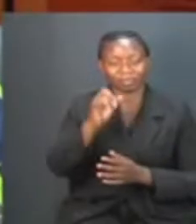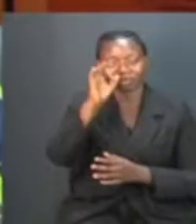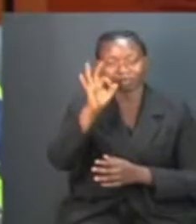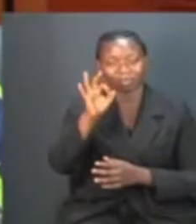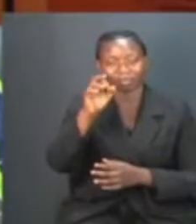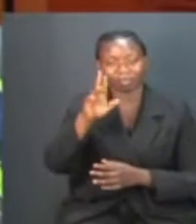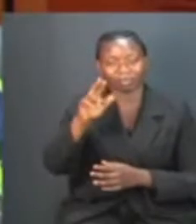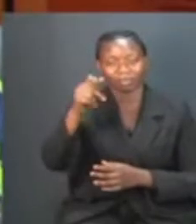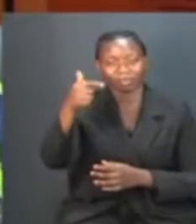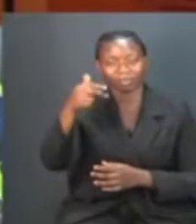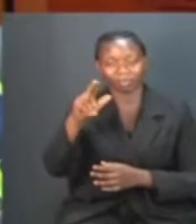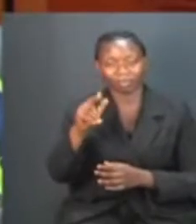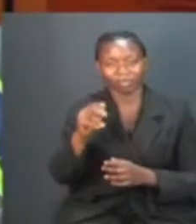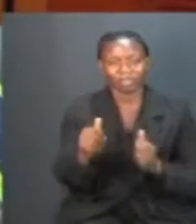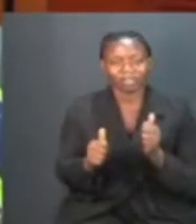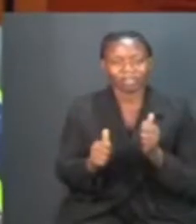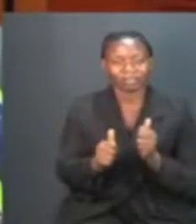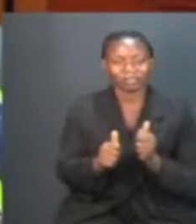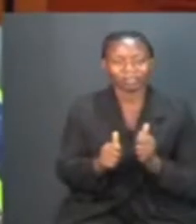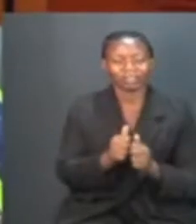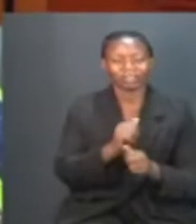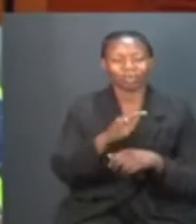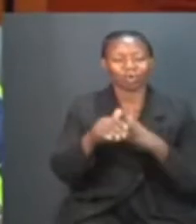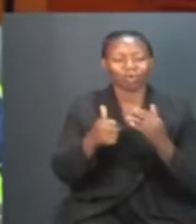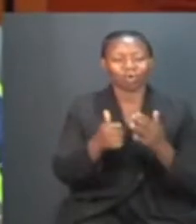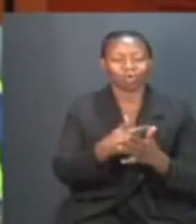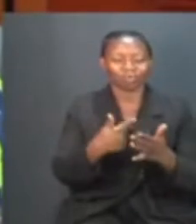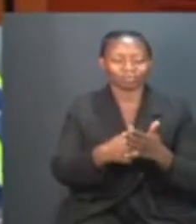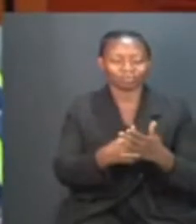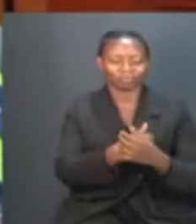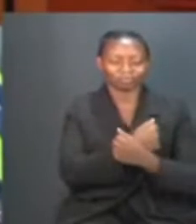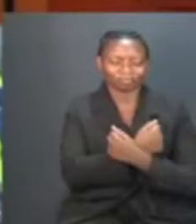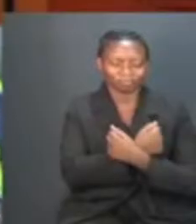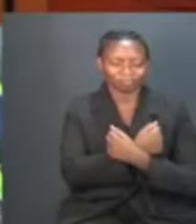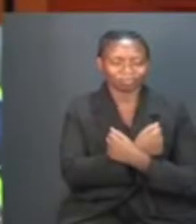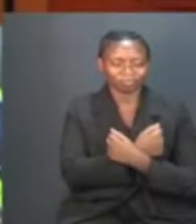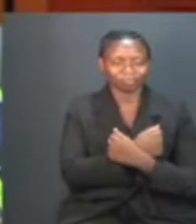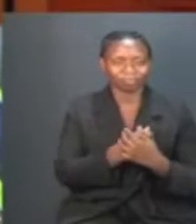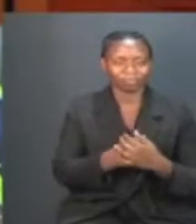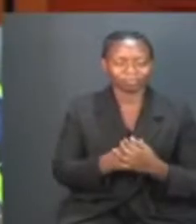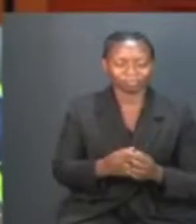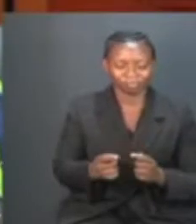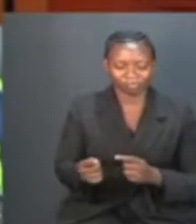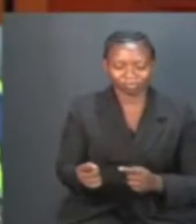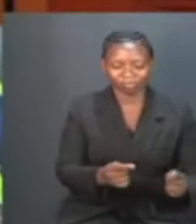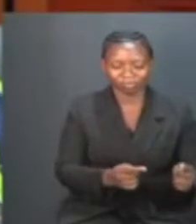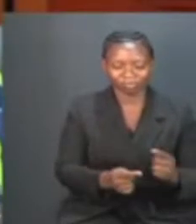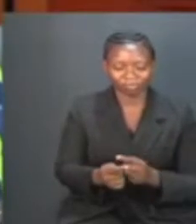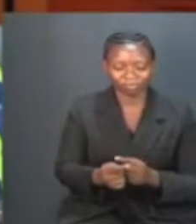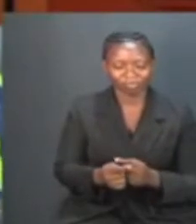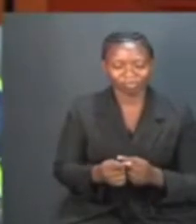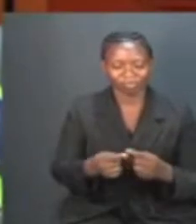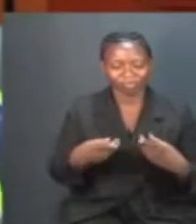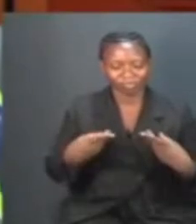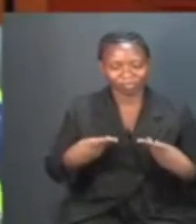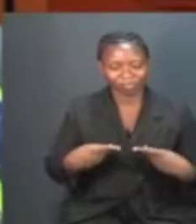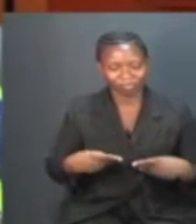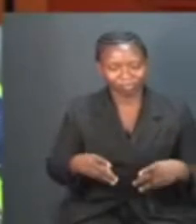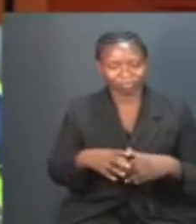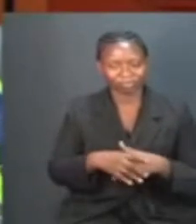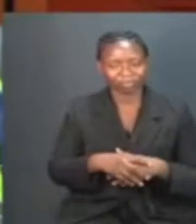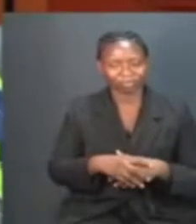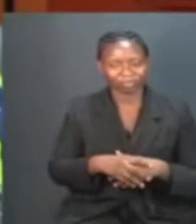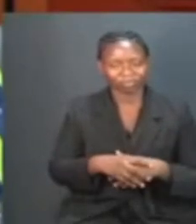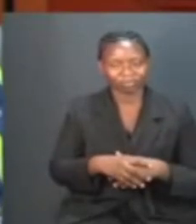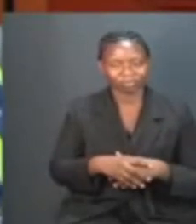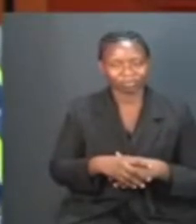the years won the heart of the entire nation. Its tightly woven nature, interlocking